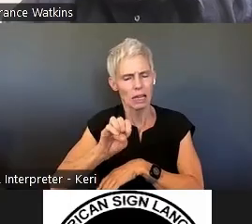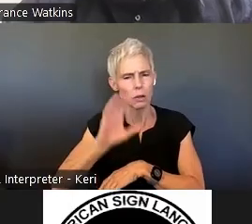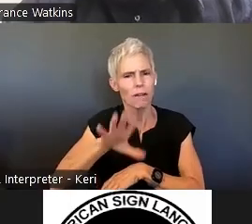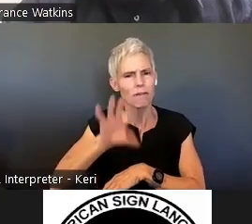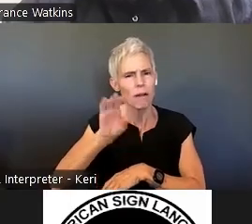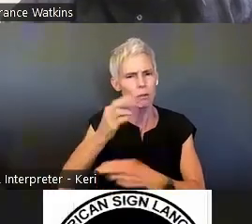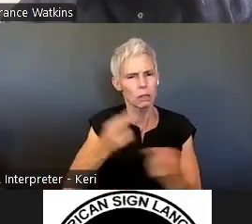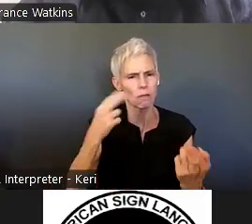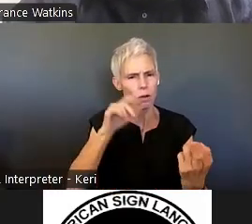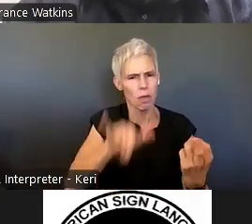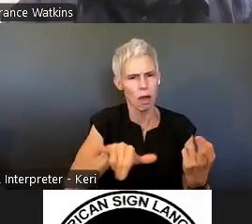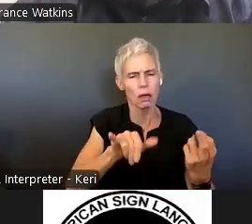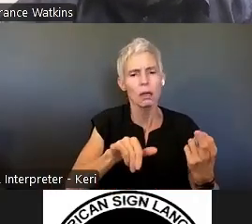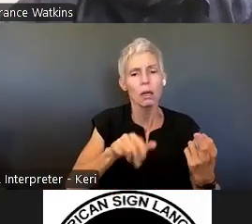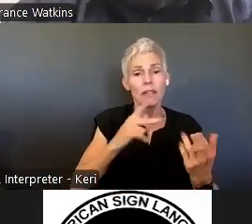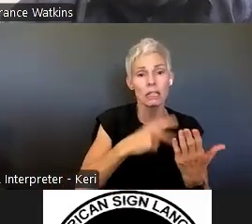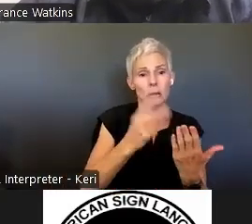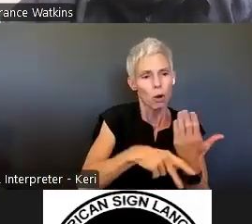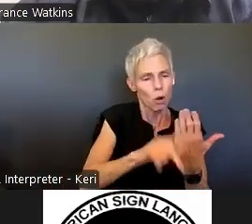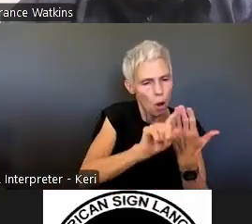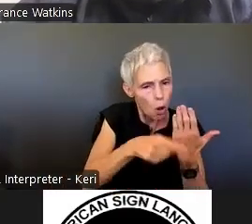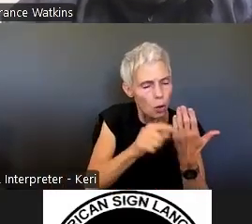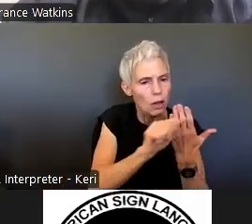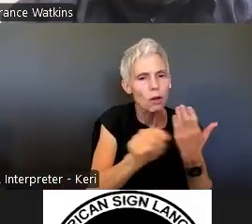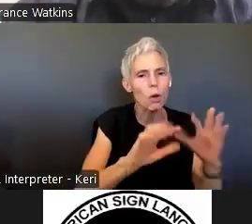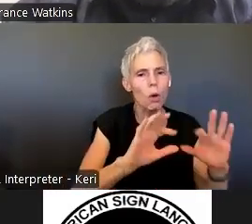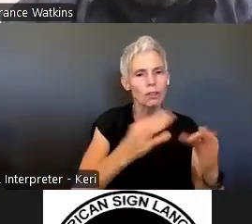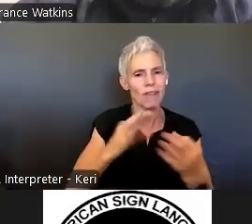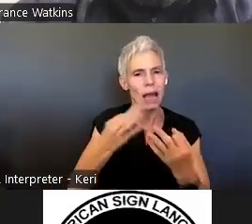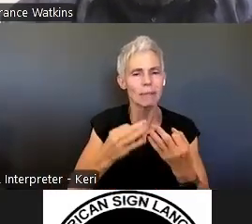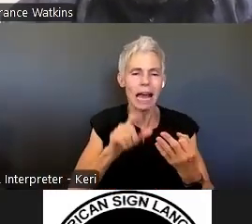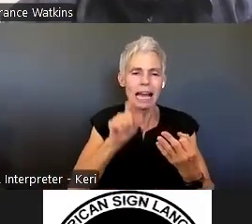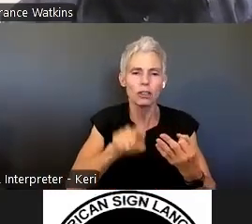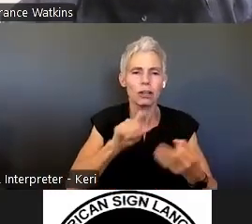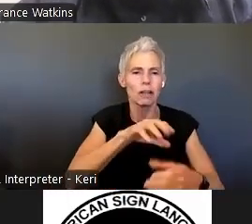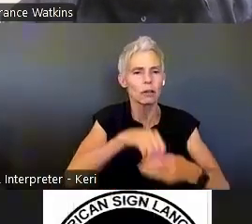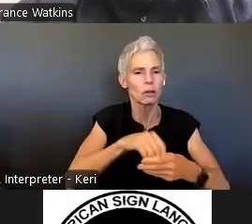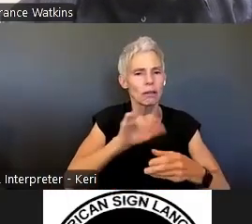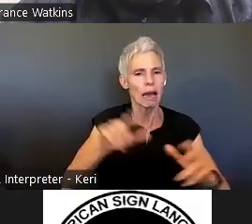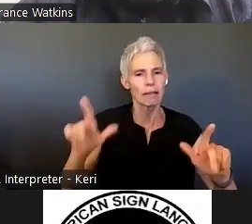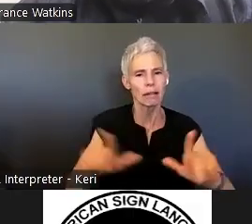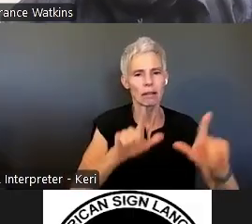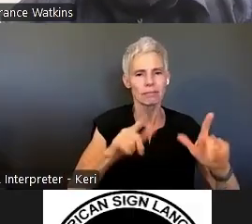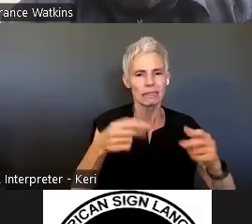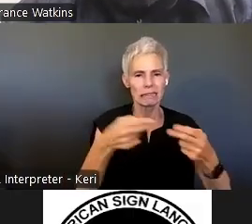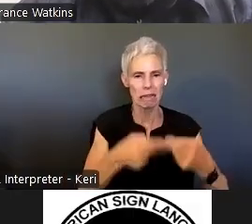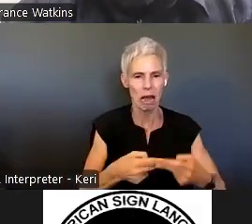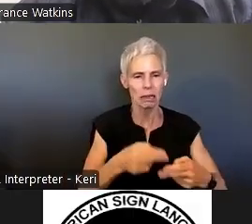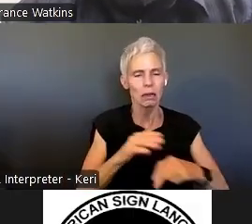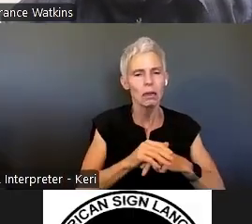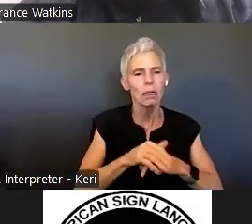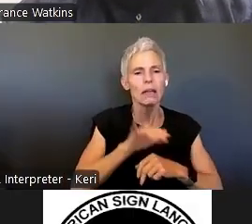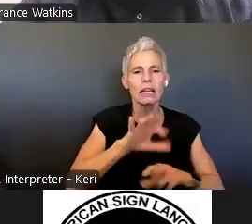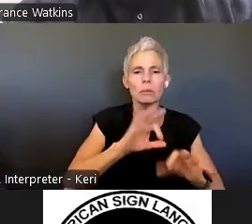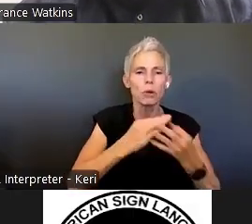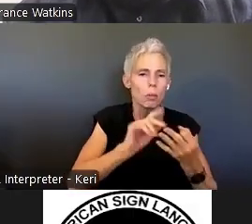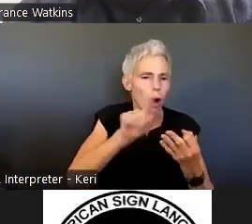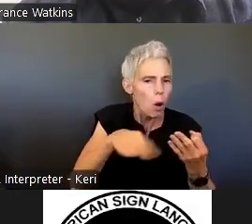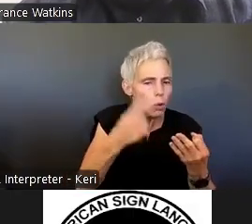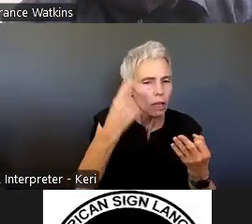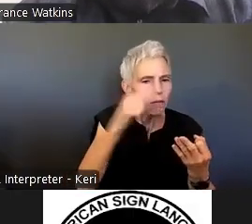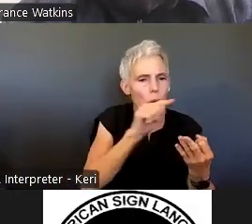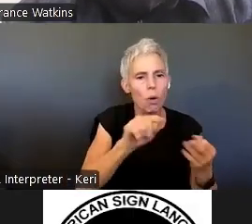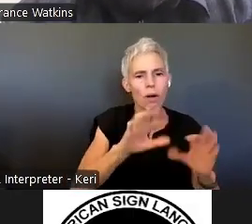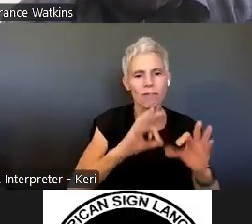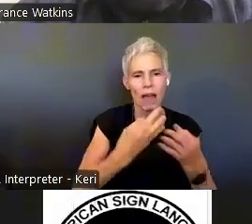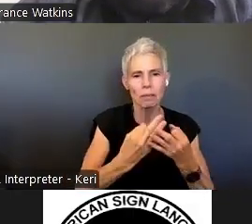This program is only for families. I guess I should have put that in the slide. This is a program that is only for families, as we have 2 and 3